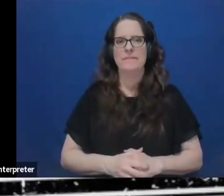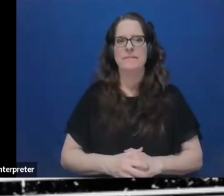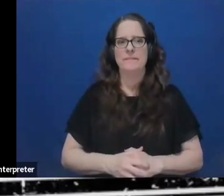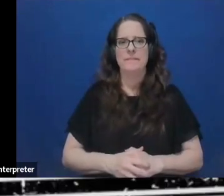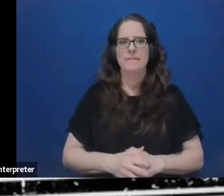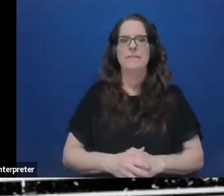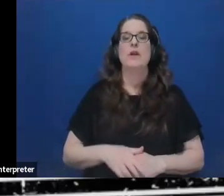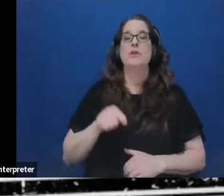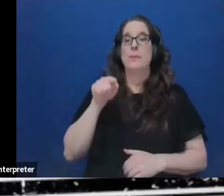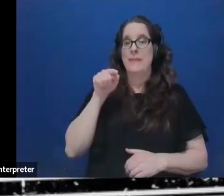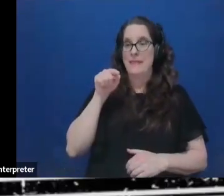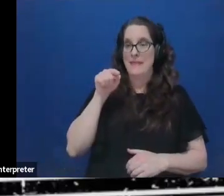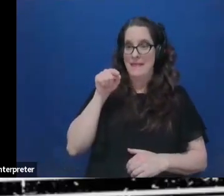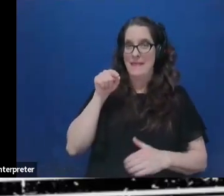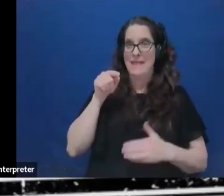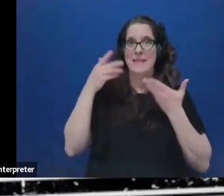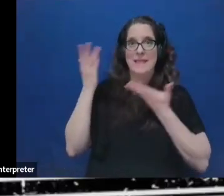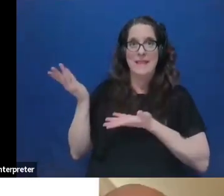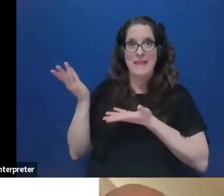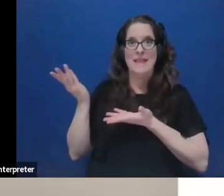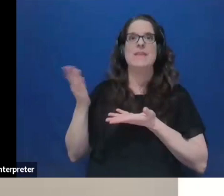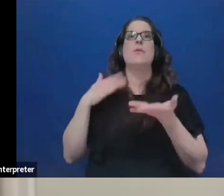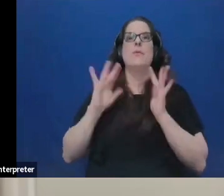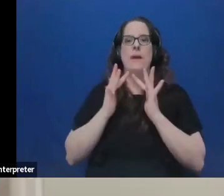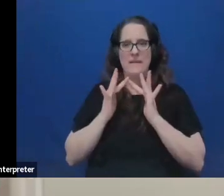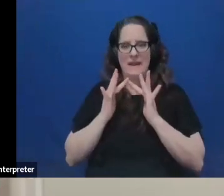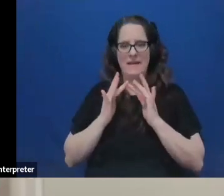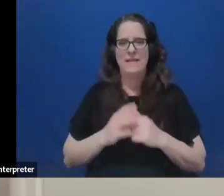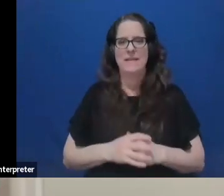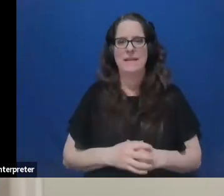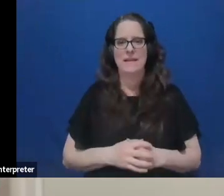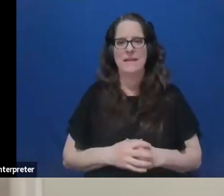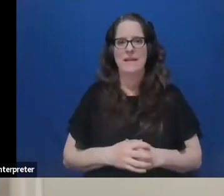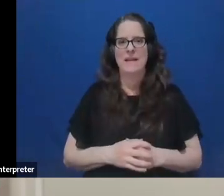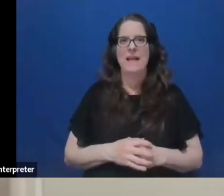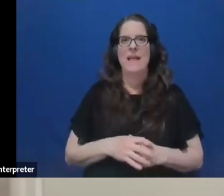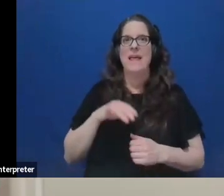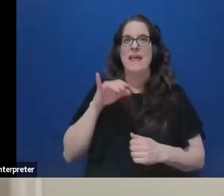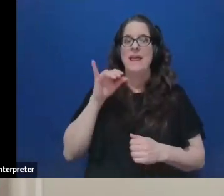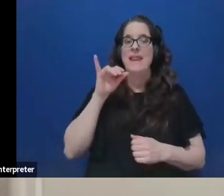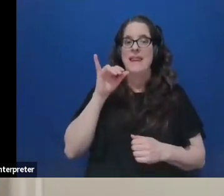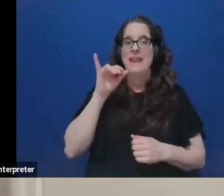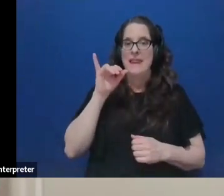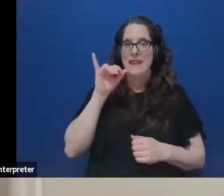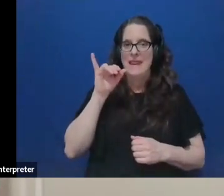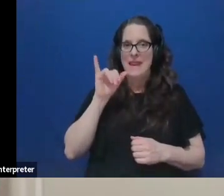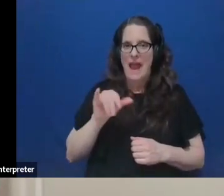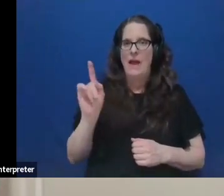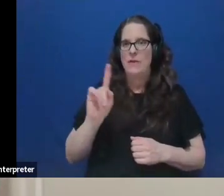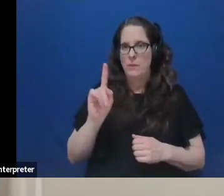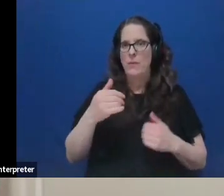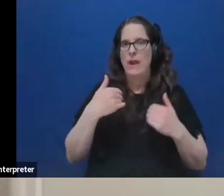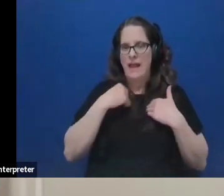this is our website, and this is where it's all housed. And I put